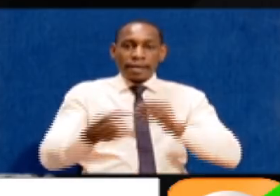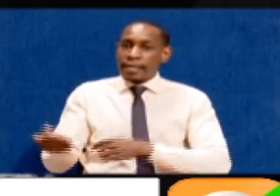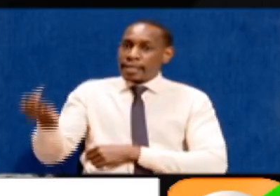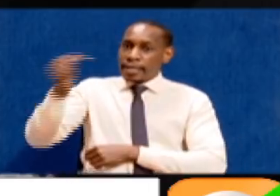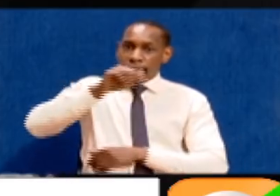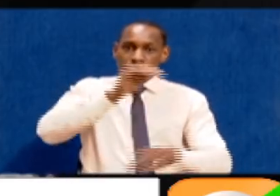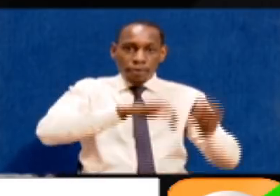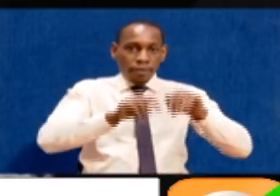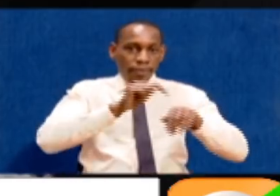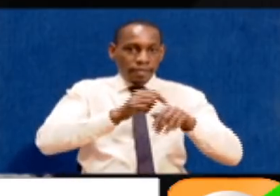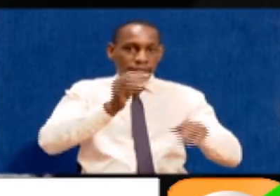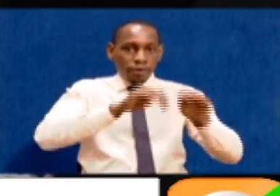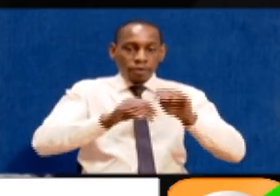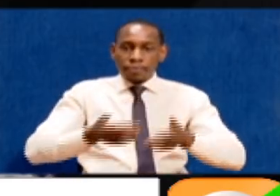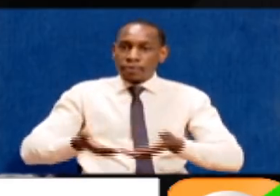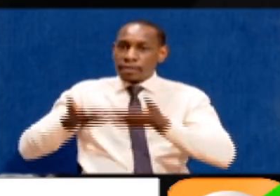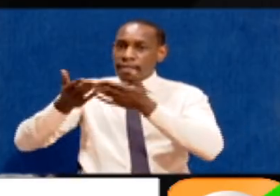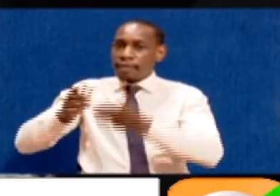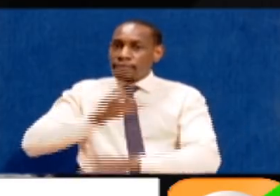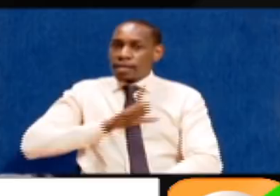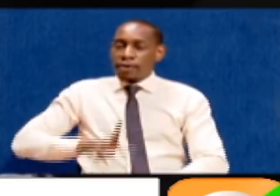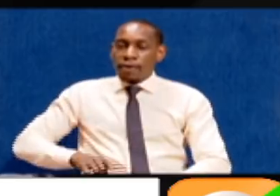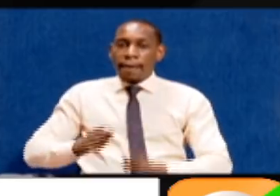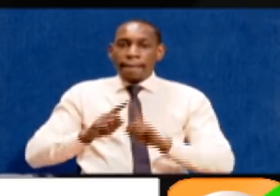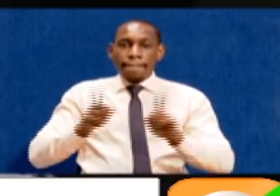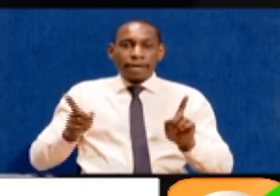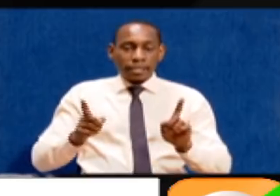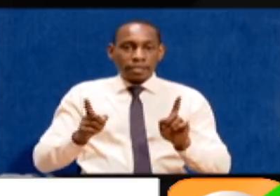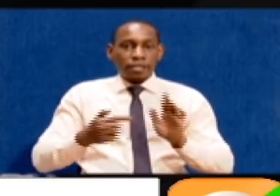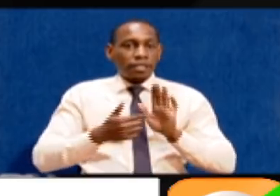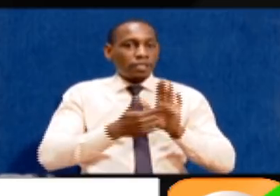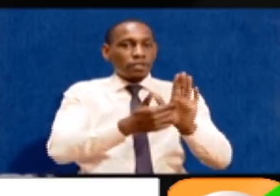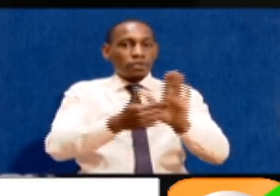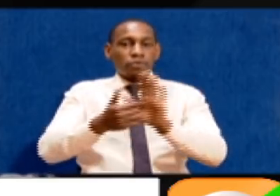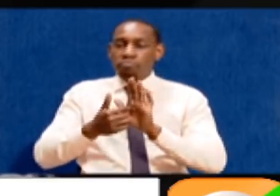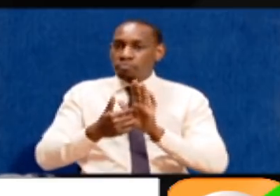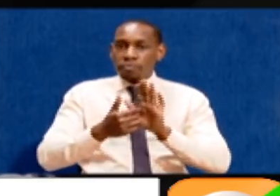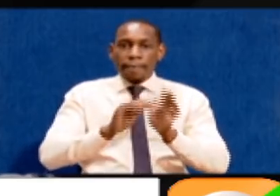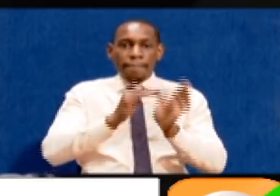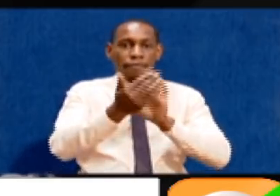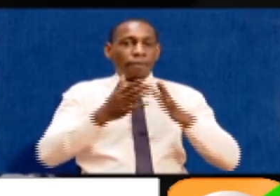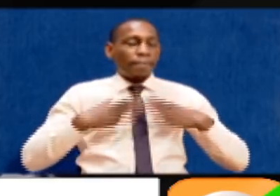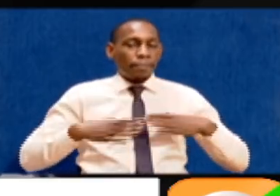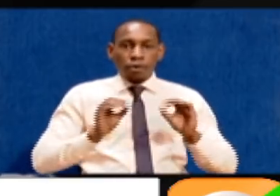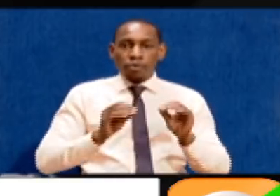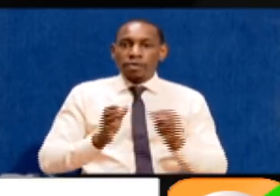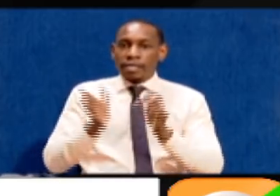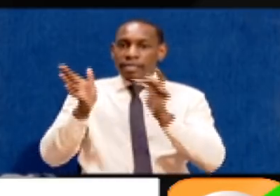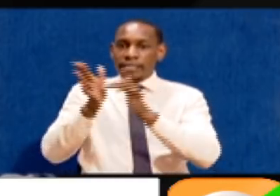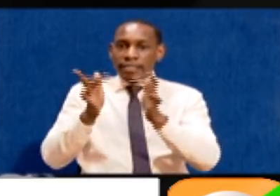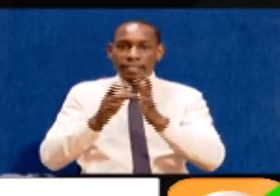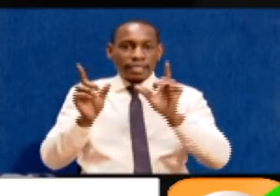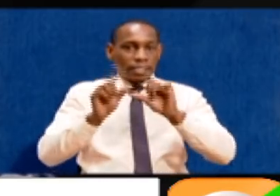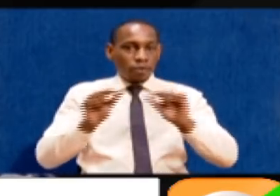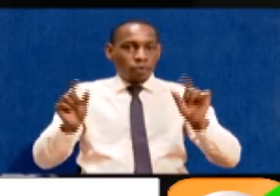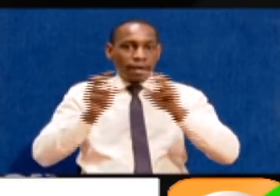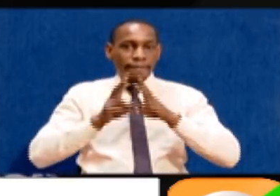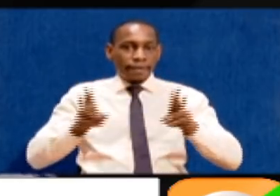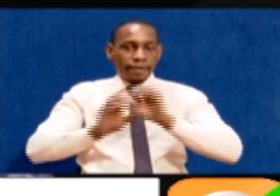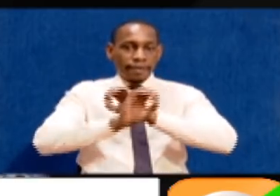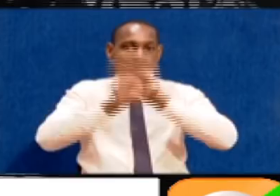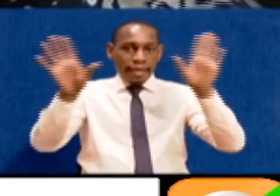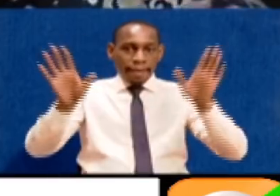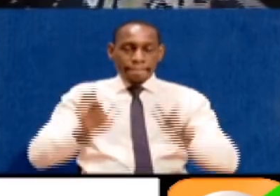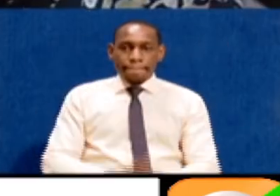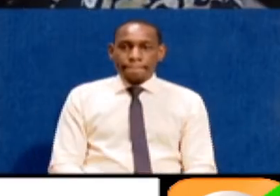give as you're giving to the Lord. Do not display it in the front of others. Jesus made that very